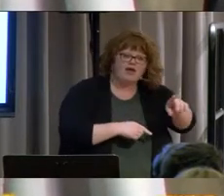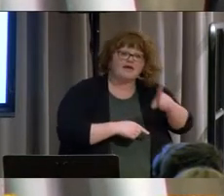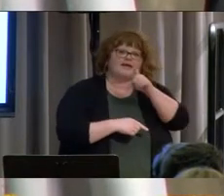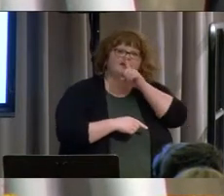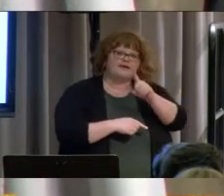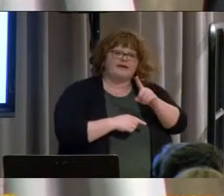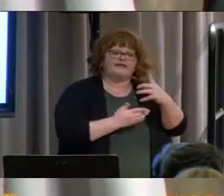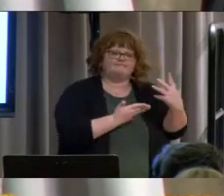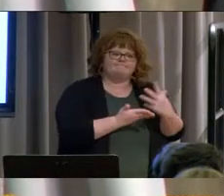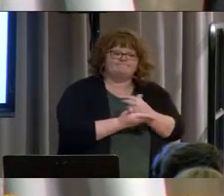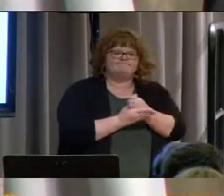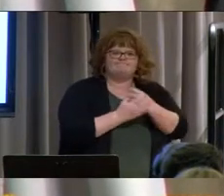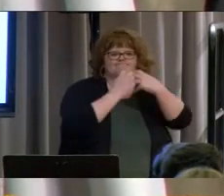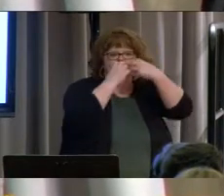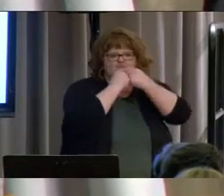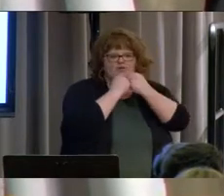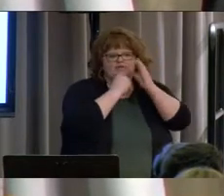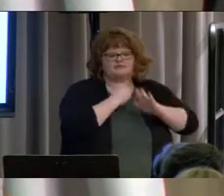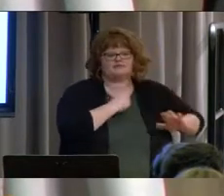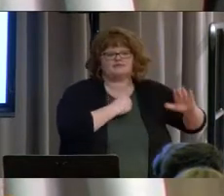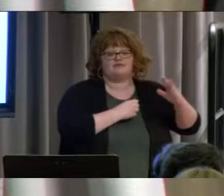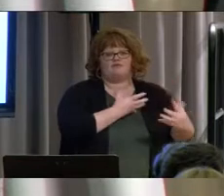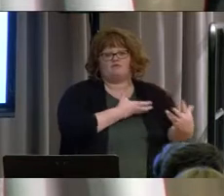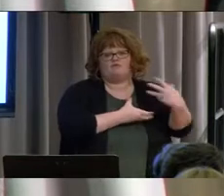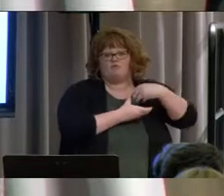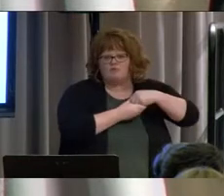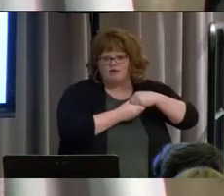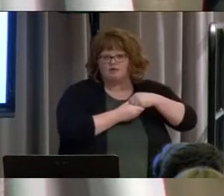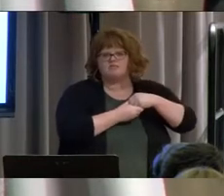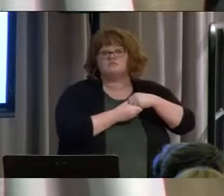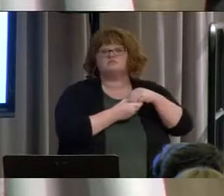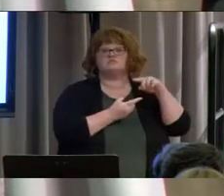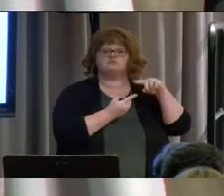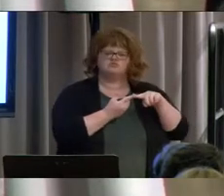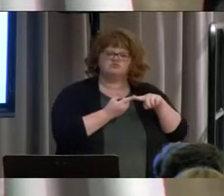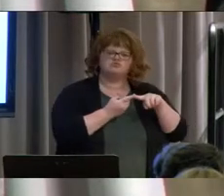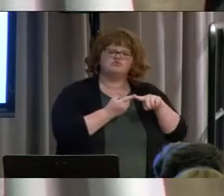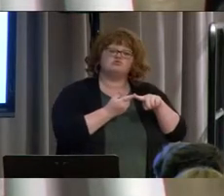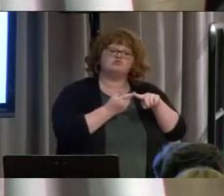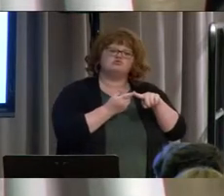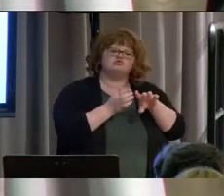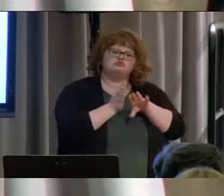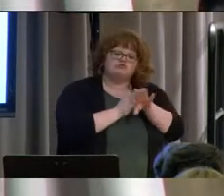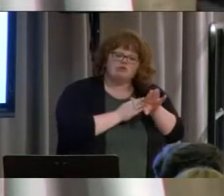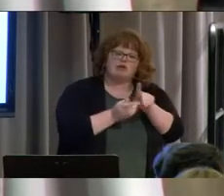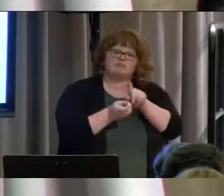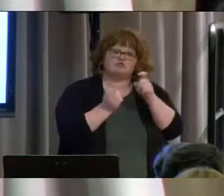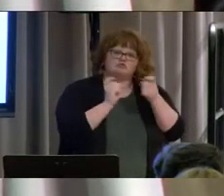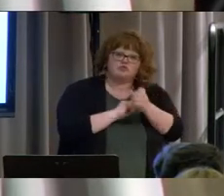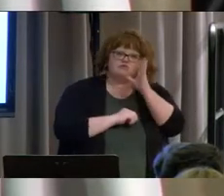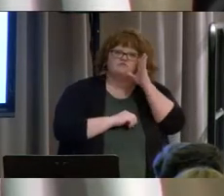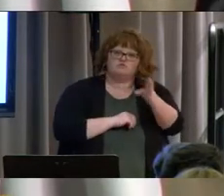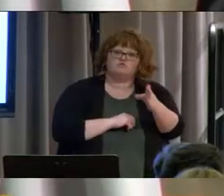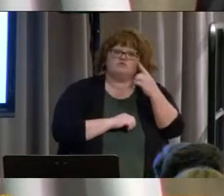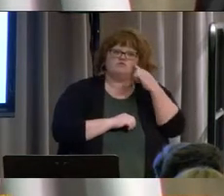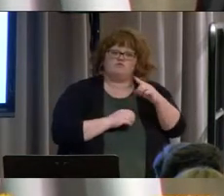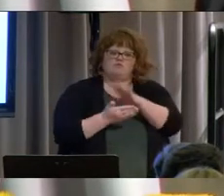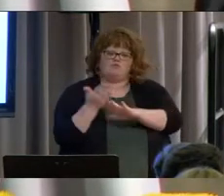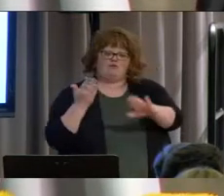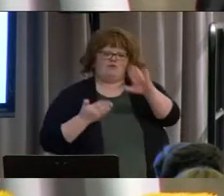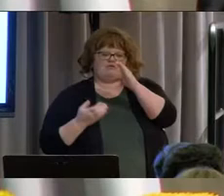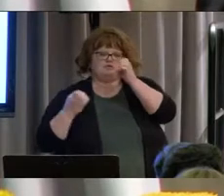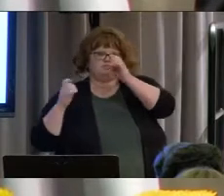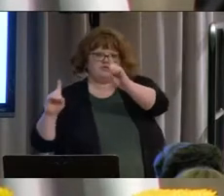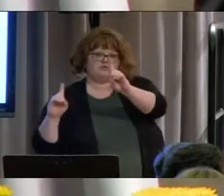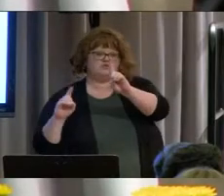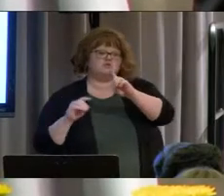truly embrace their engagement in shaping the future of higher education and what we believe is important to be taught